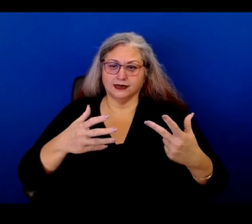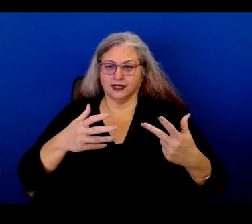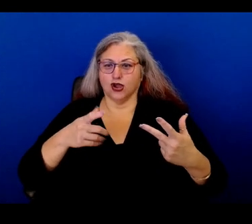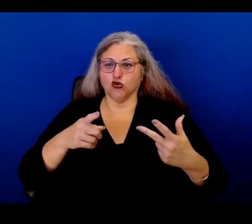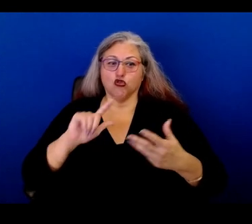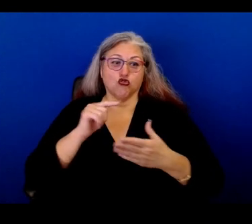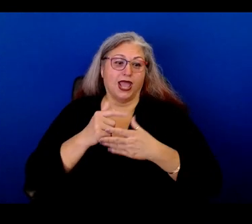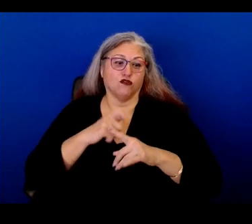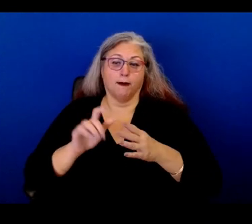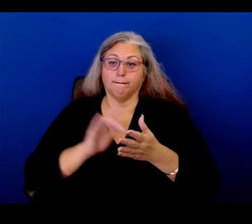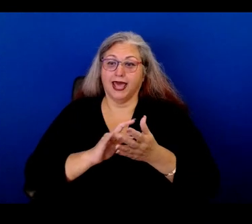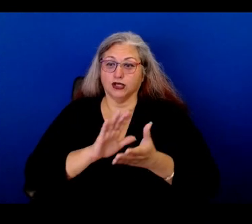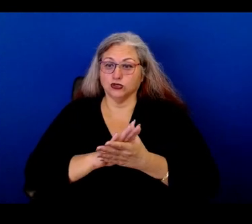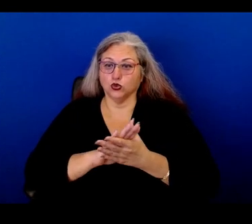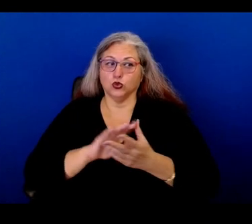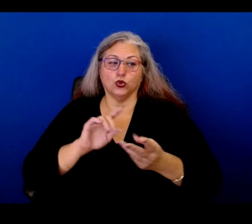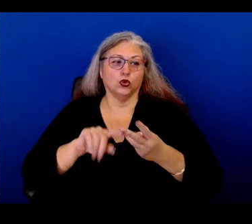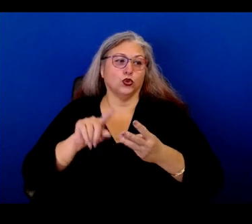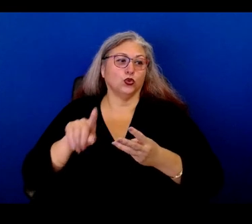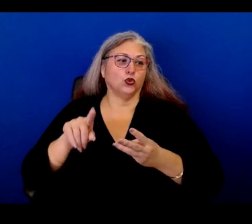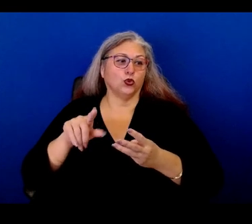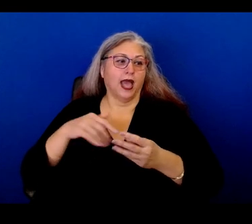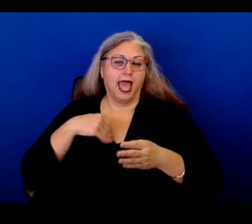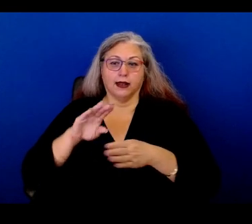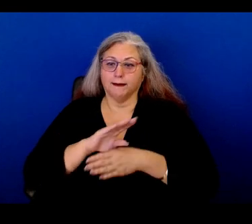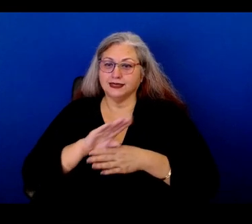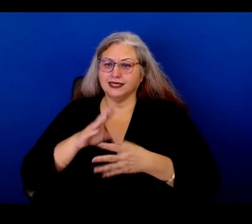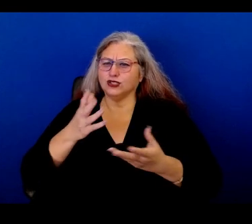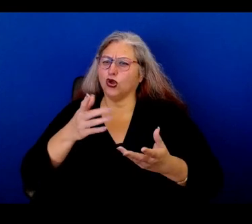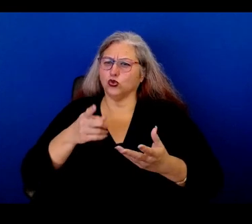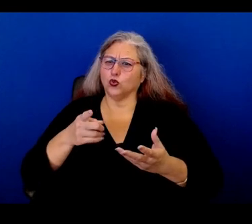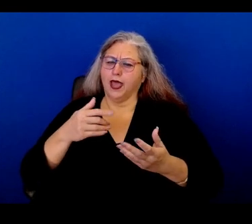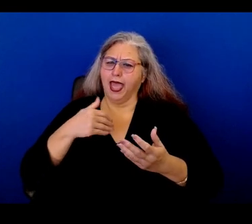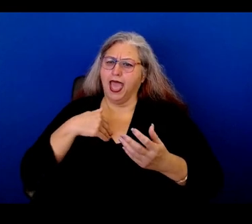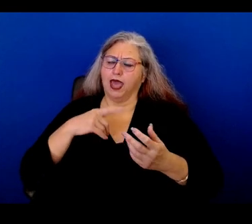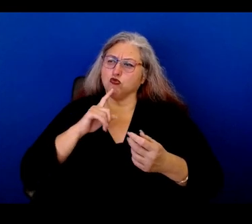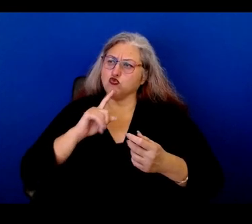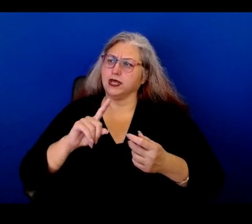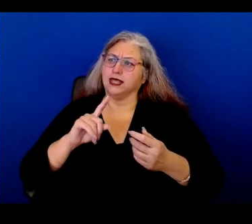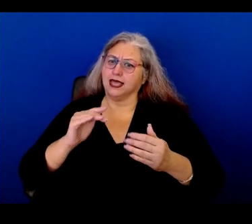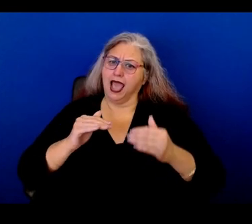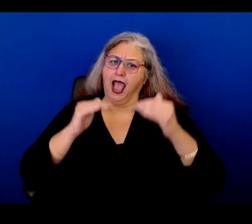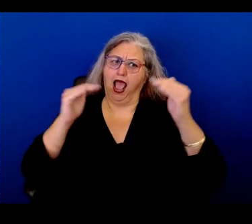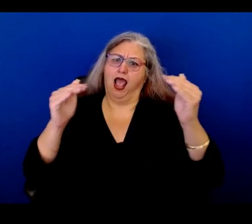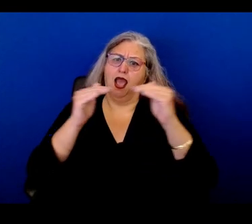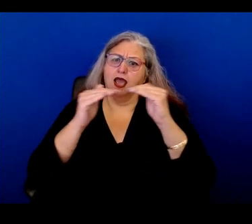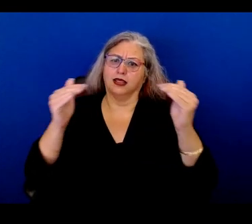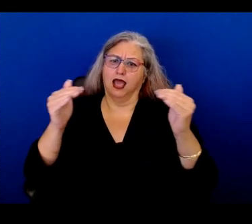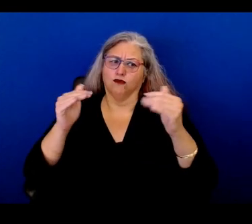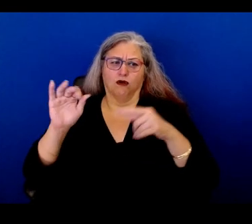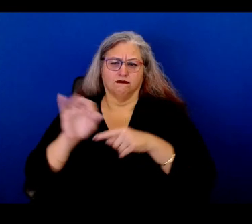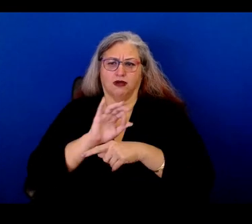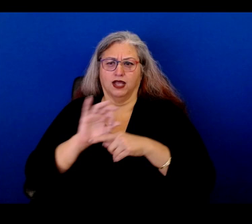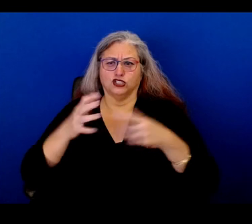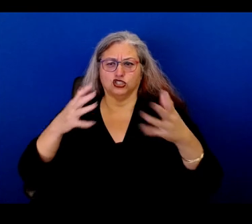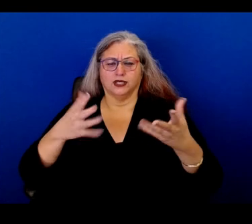You graduated from medical school, you had a practice, you know, you had extremely high level of functionality. So in